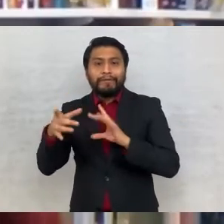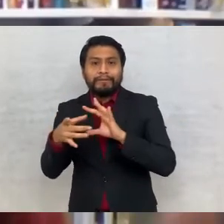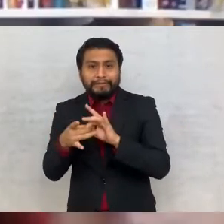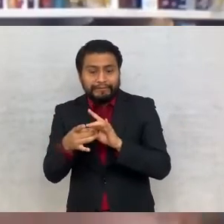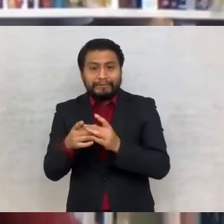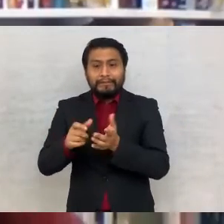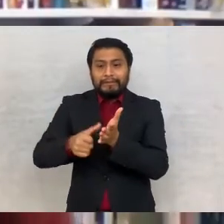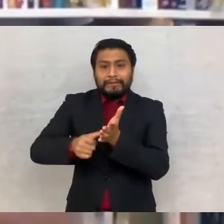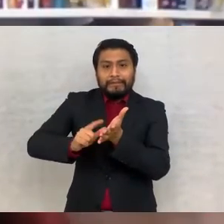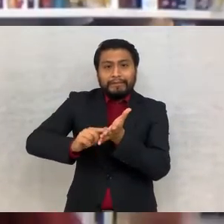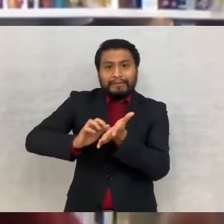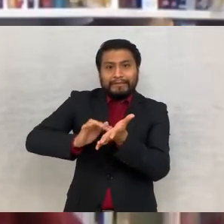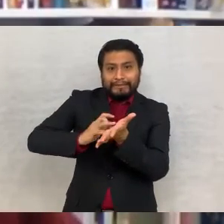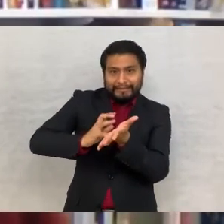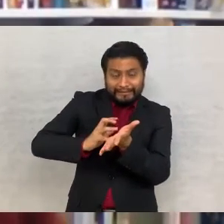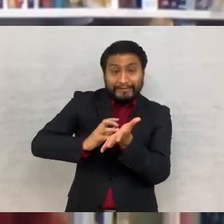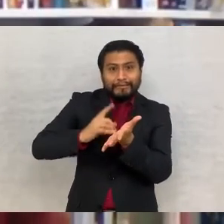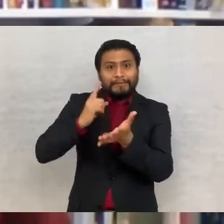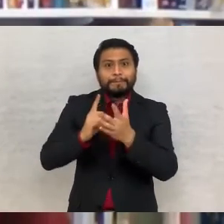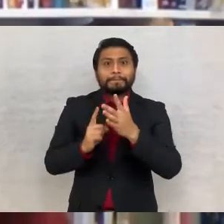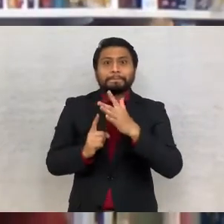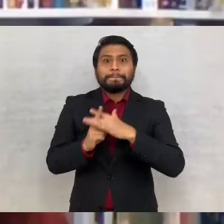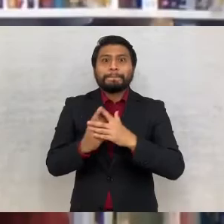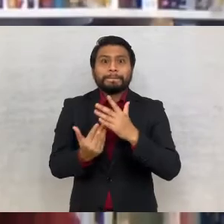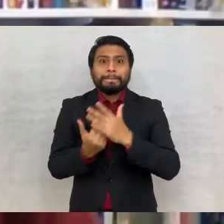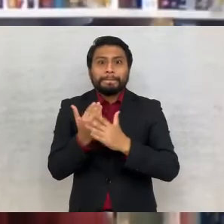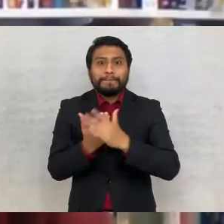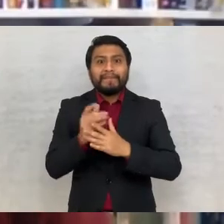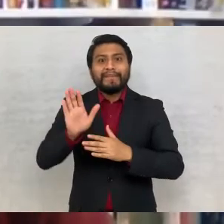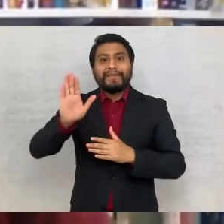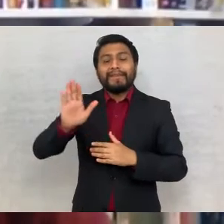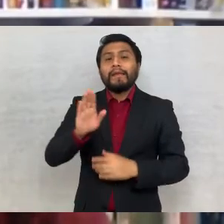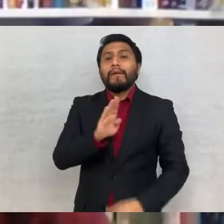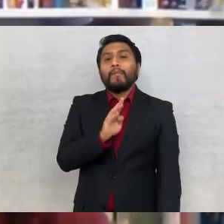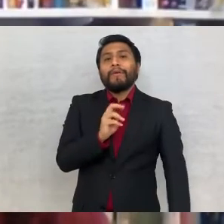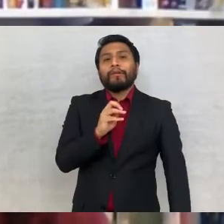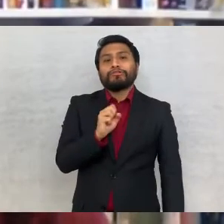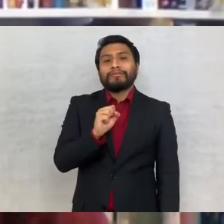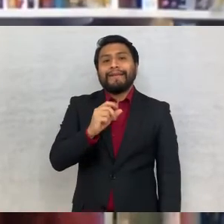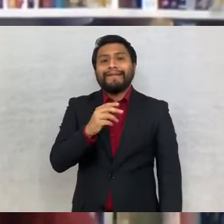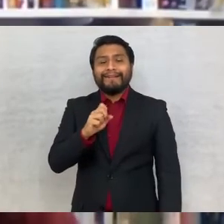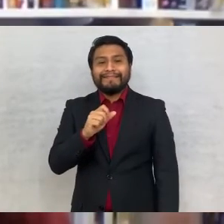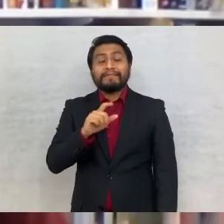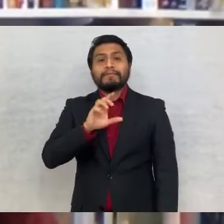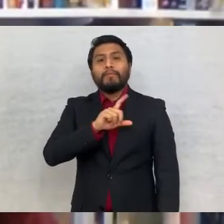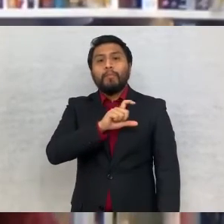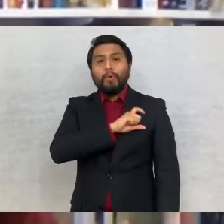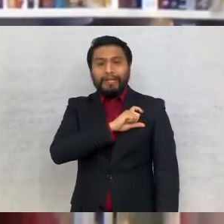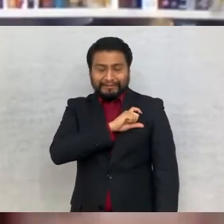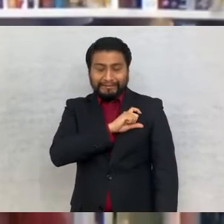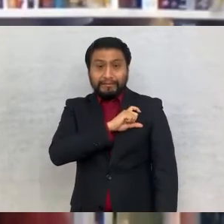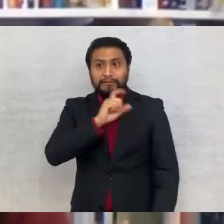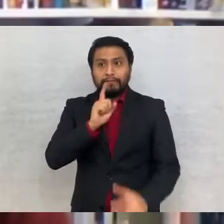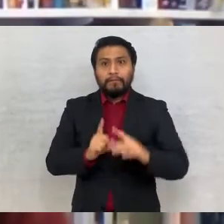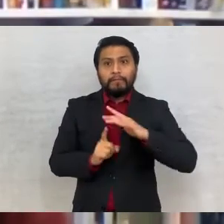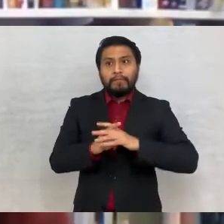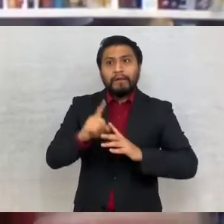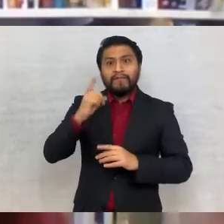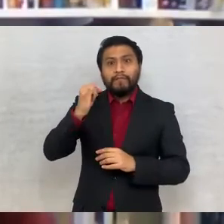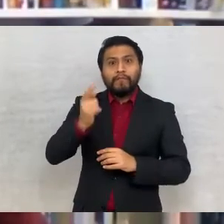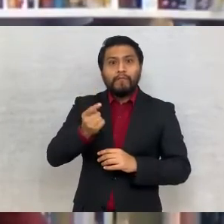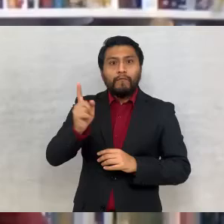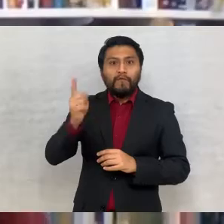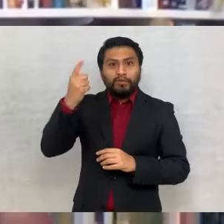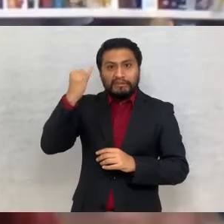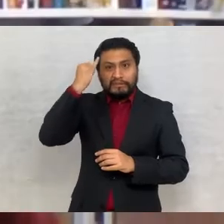such as medicine, education, and law. In the early years of the 20th century, physical anthropology, psychiatry, and